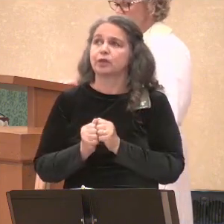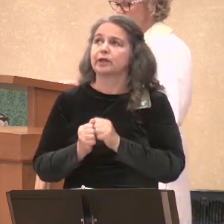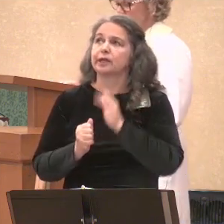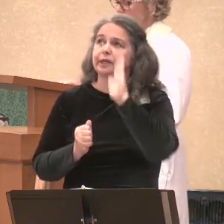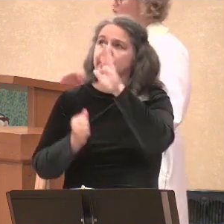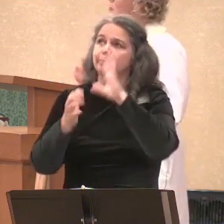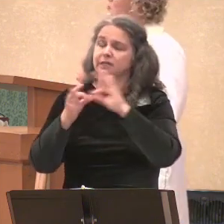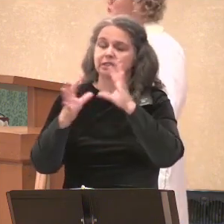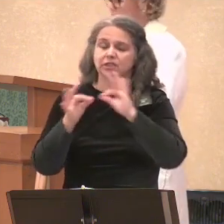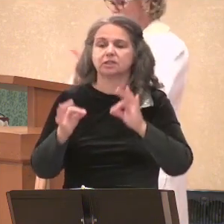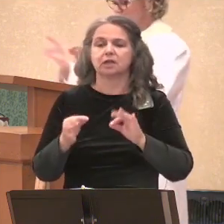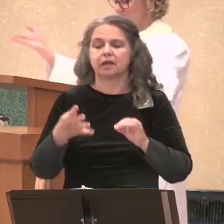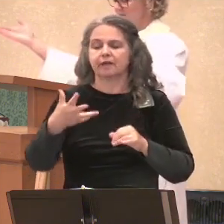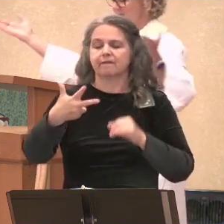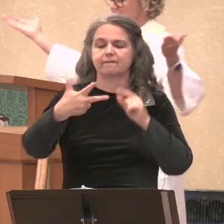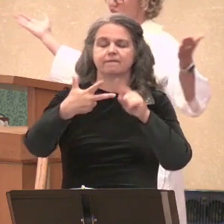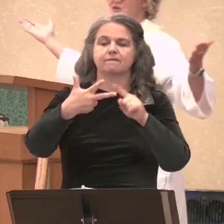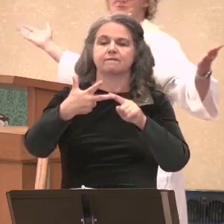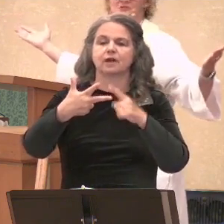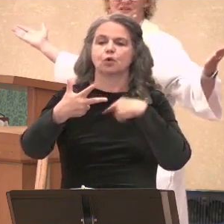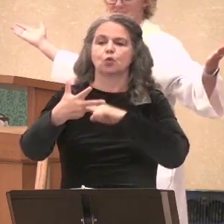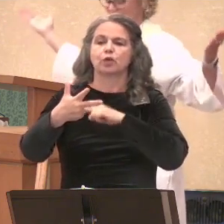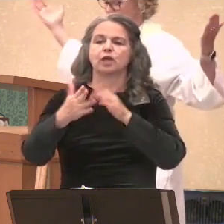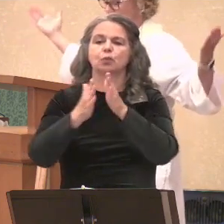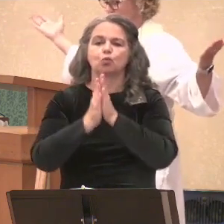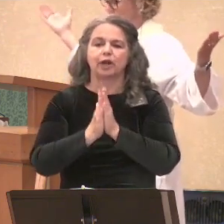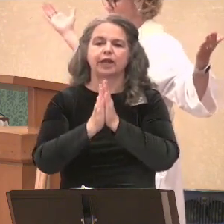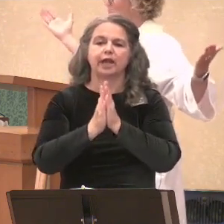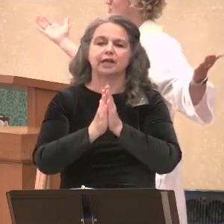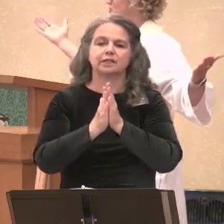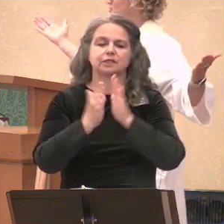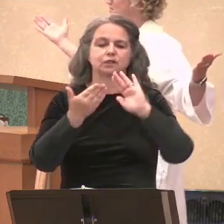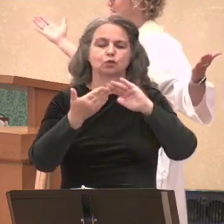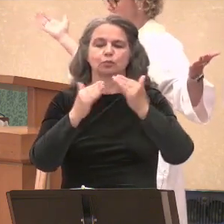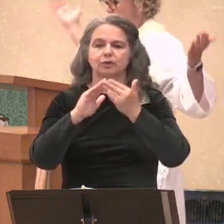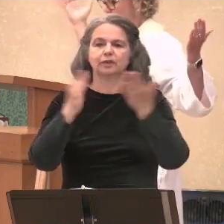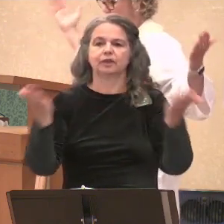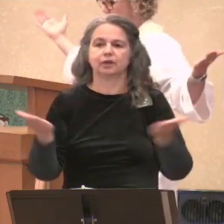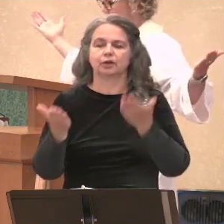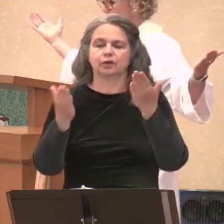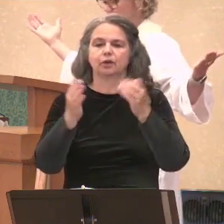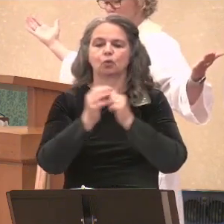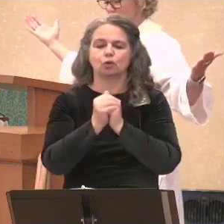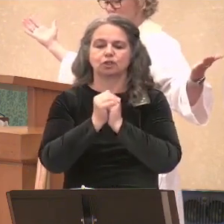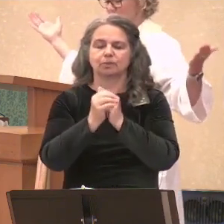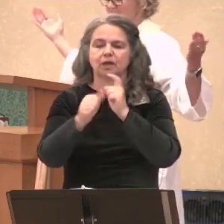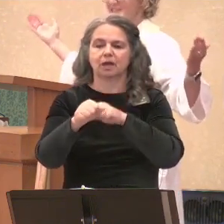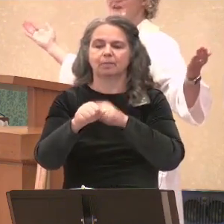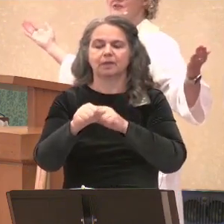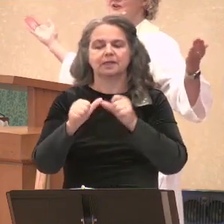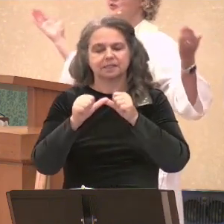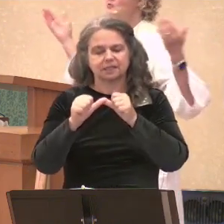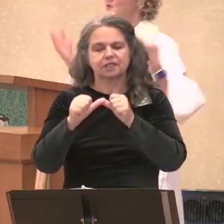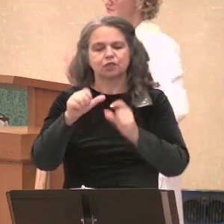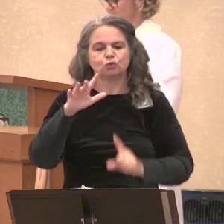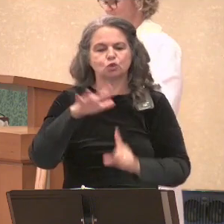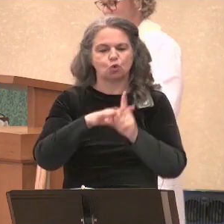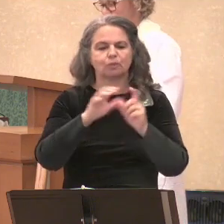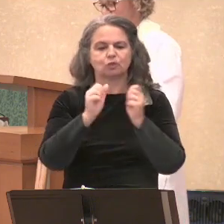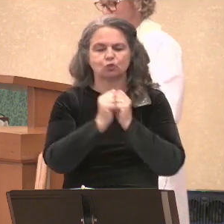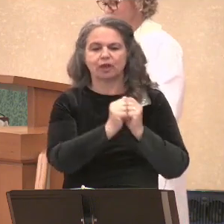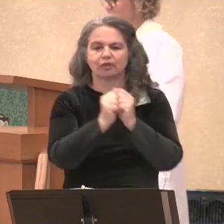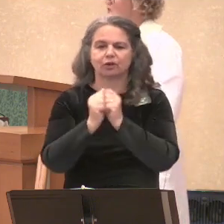lastly, of course, we pray as a community here in worship. So keep showing up together with